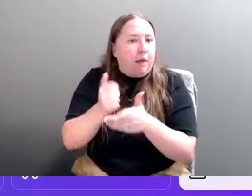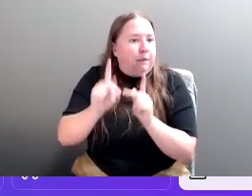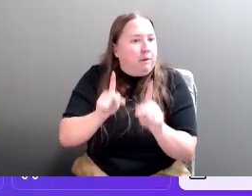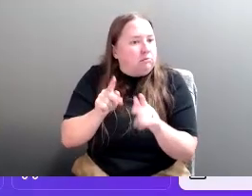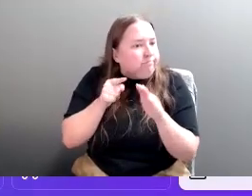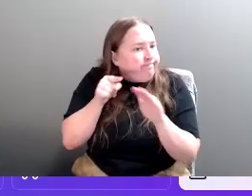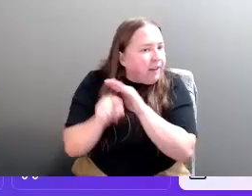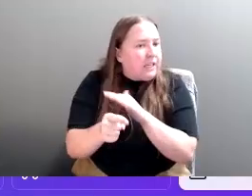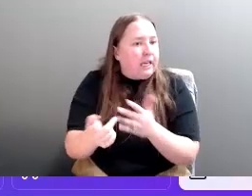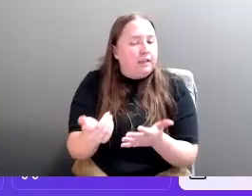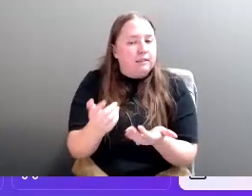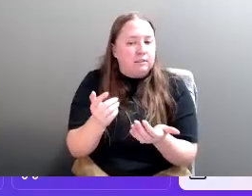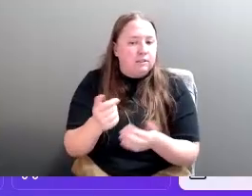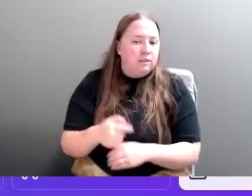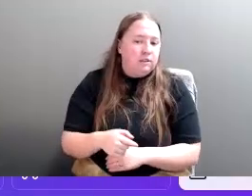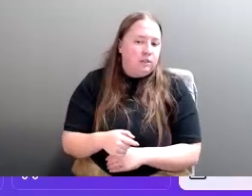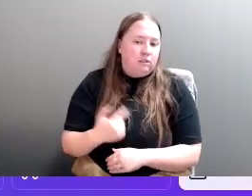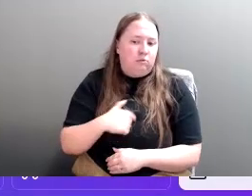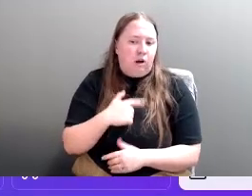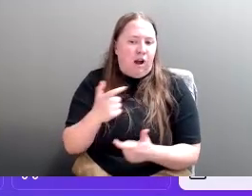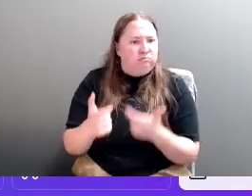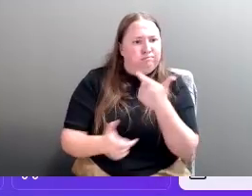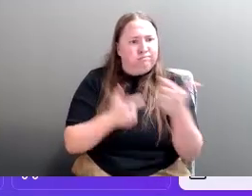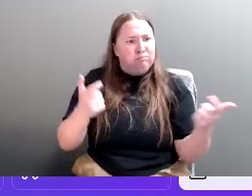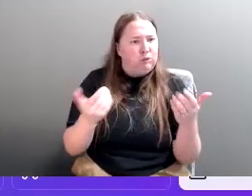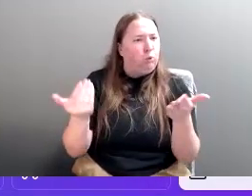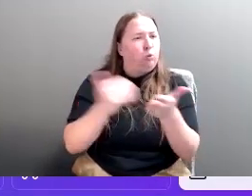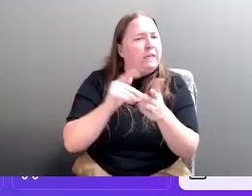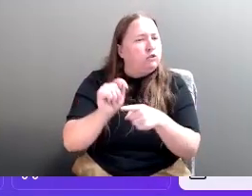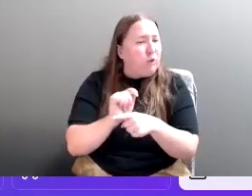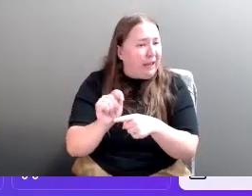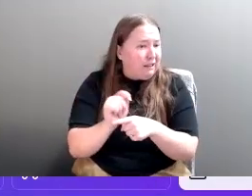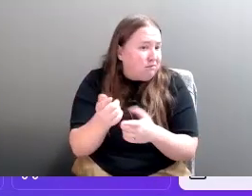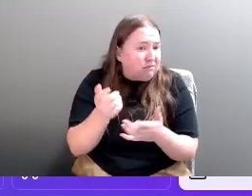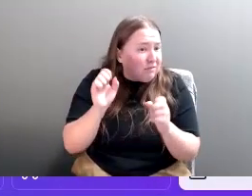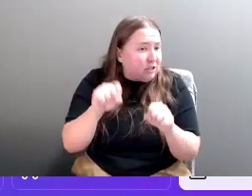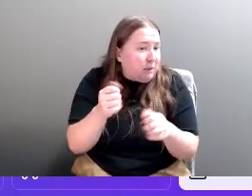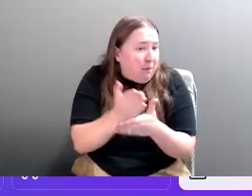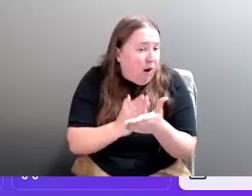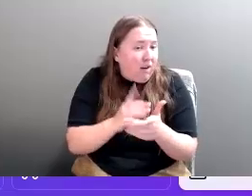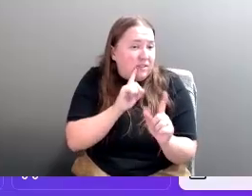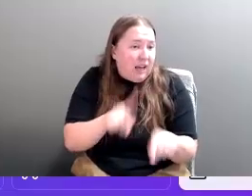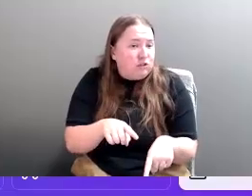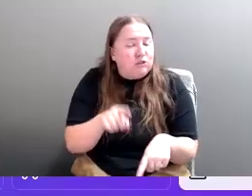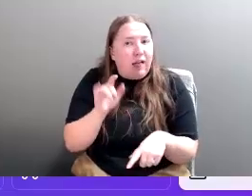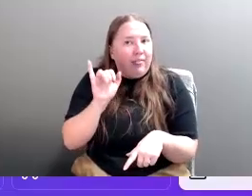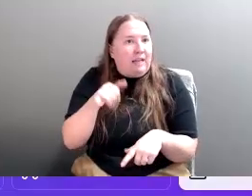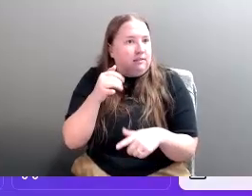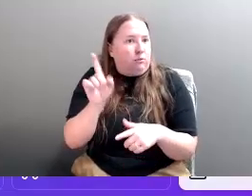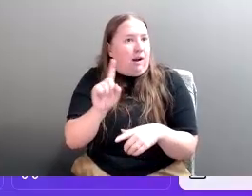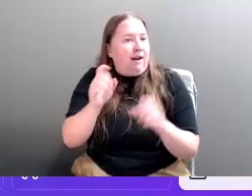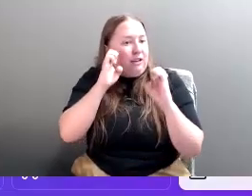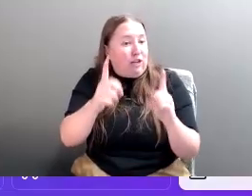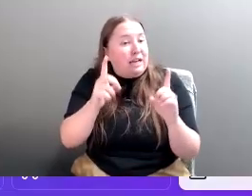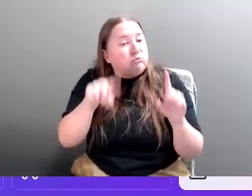How do we, do we just do a huge retraining, right? That could definitely be part of it. And that's where in education, we can kind of